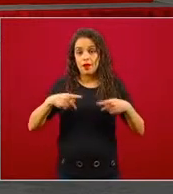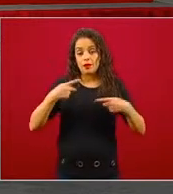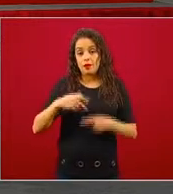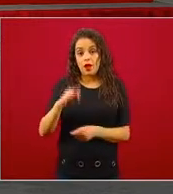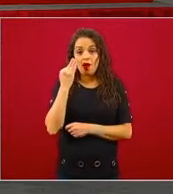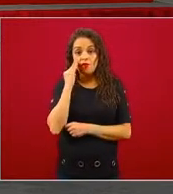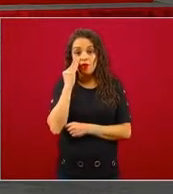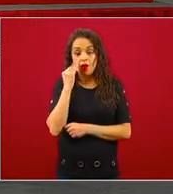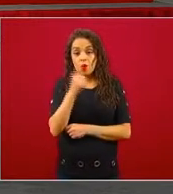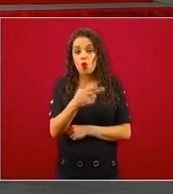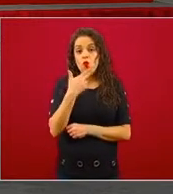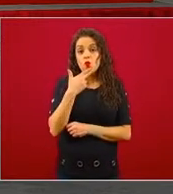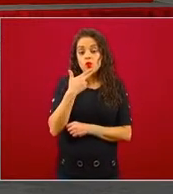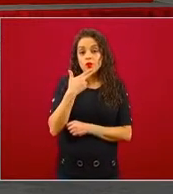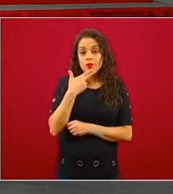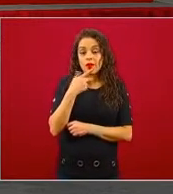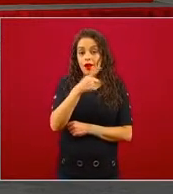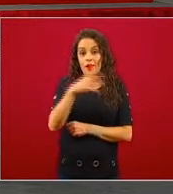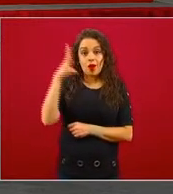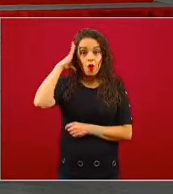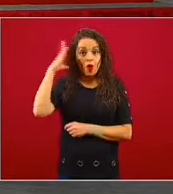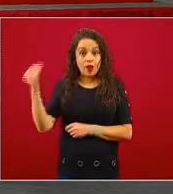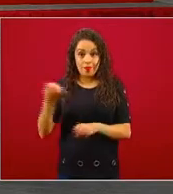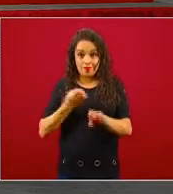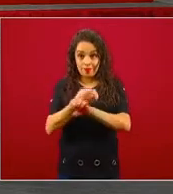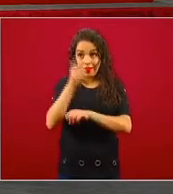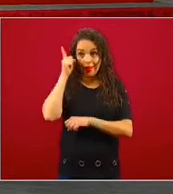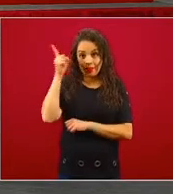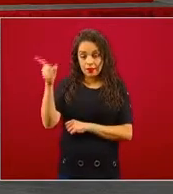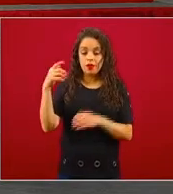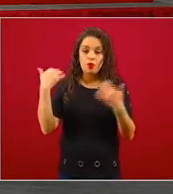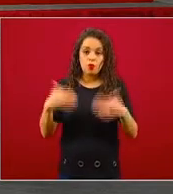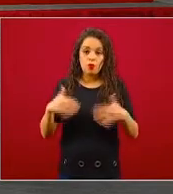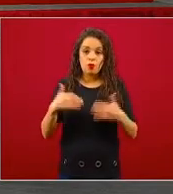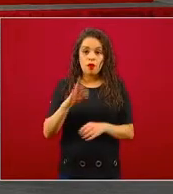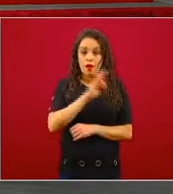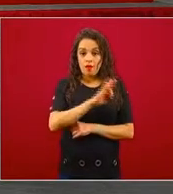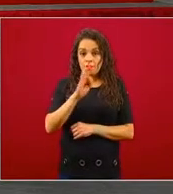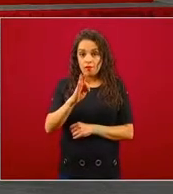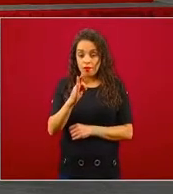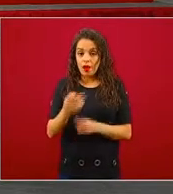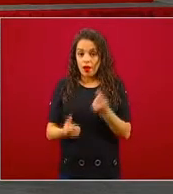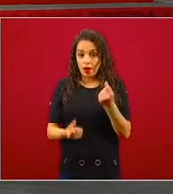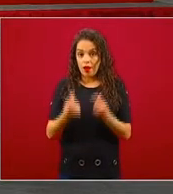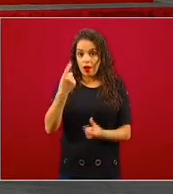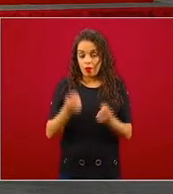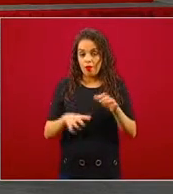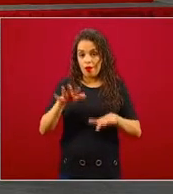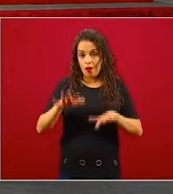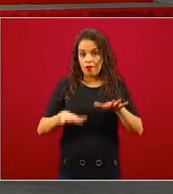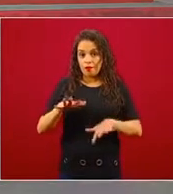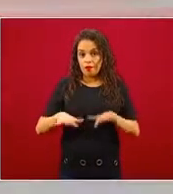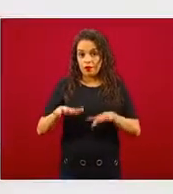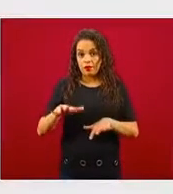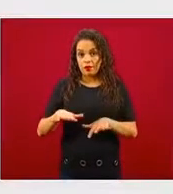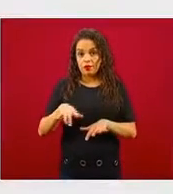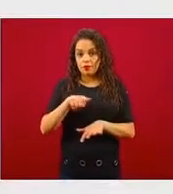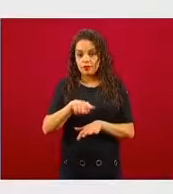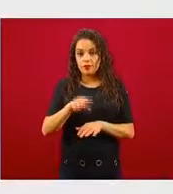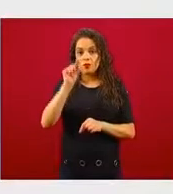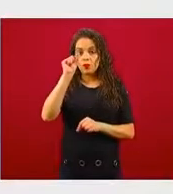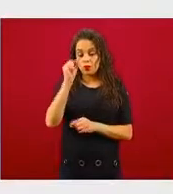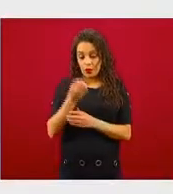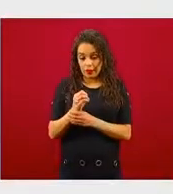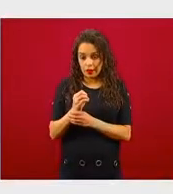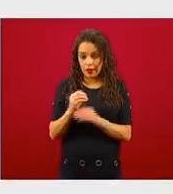Something that is of note is that Facebook users in Colima on certain days have even